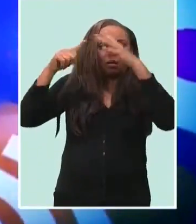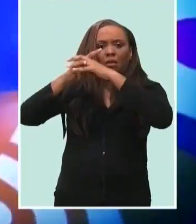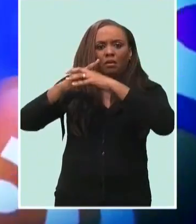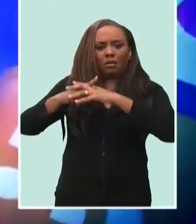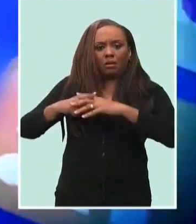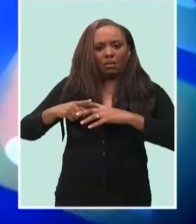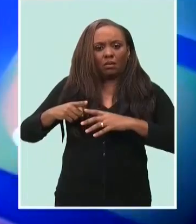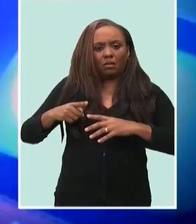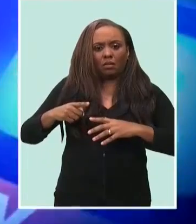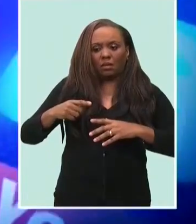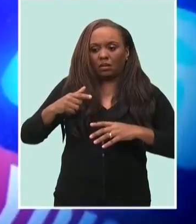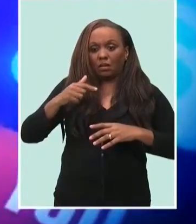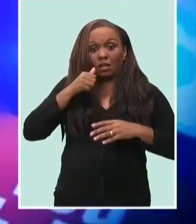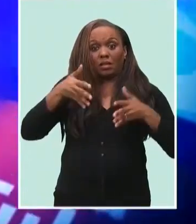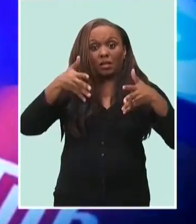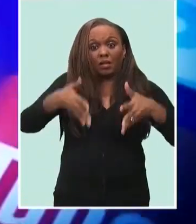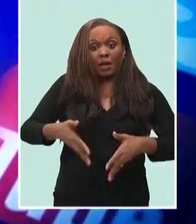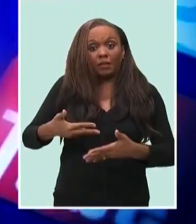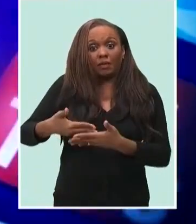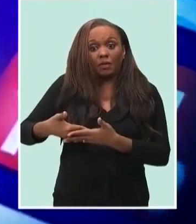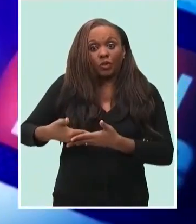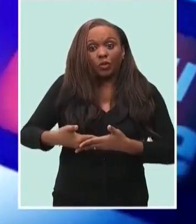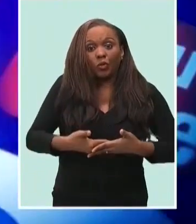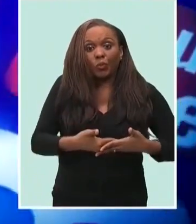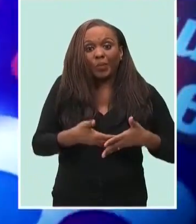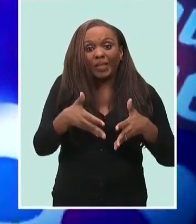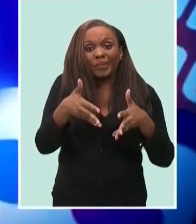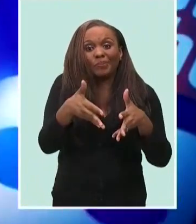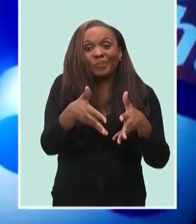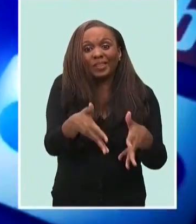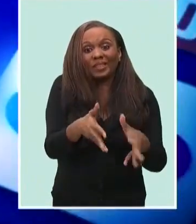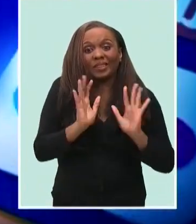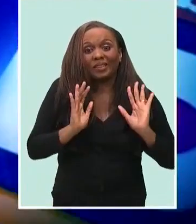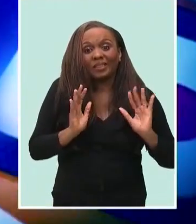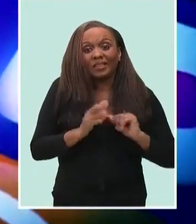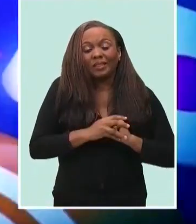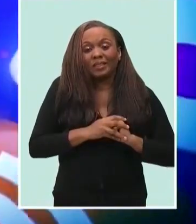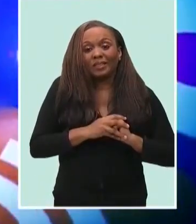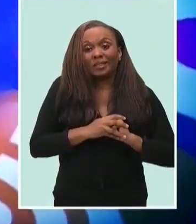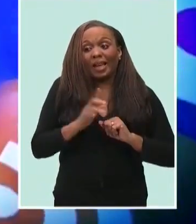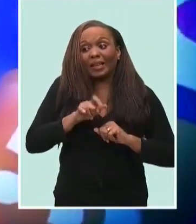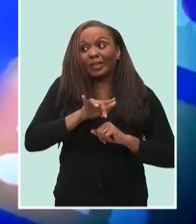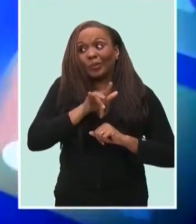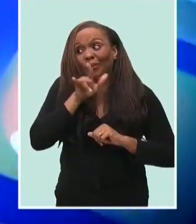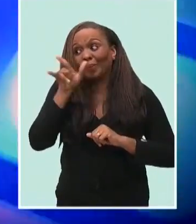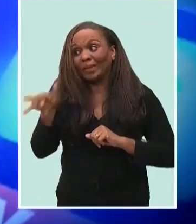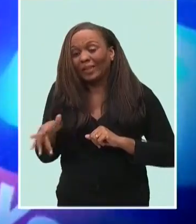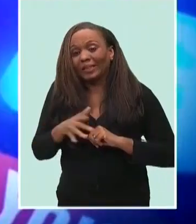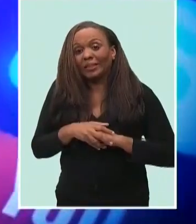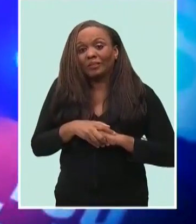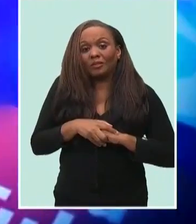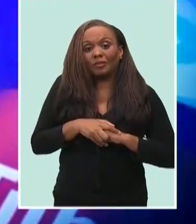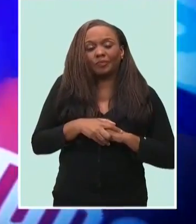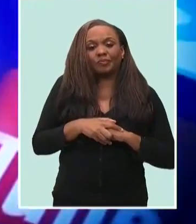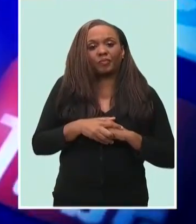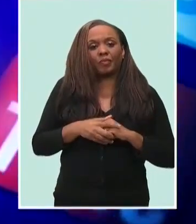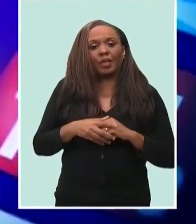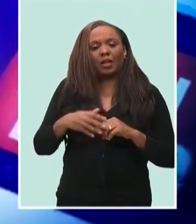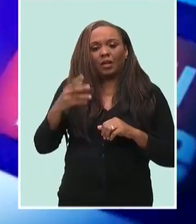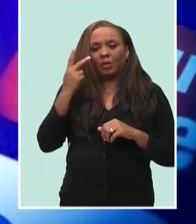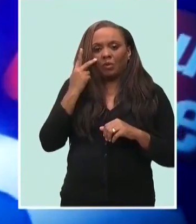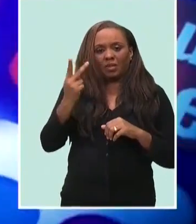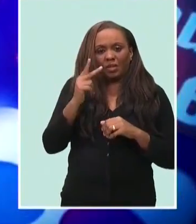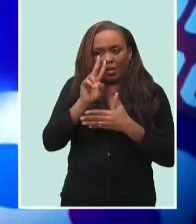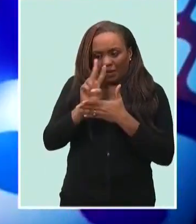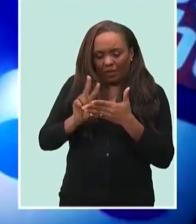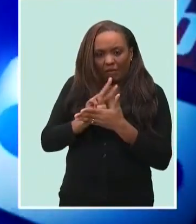behind. And what was that, you may ask? Well, she realized that she left her baby. A viral video caught part of the exchange between